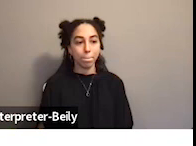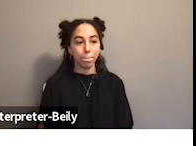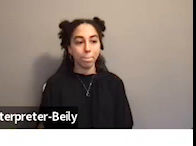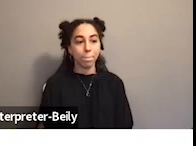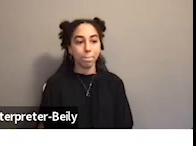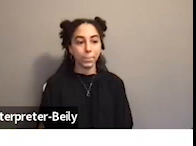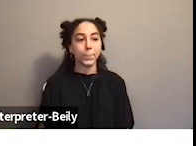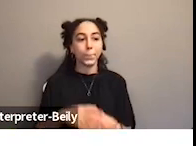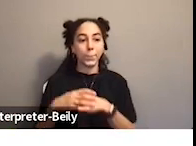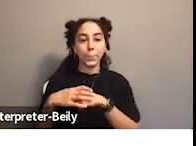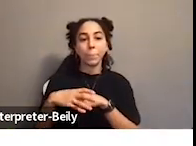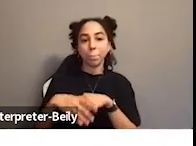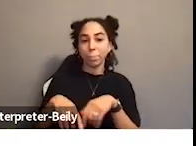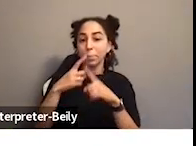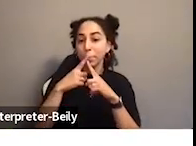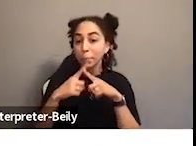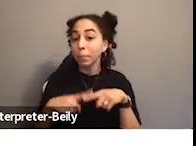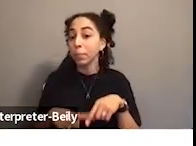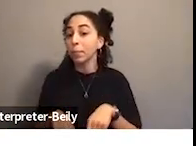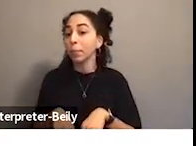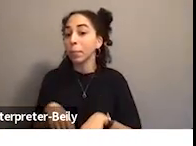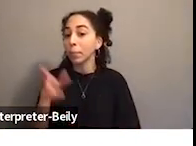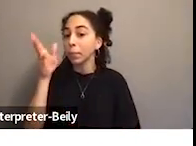Okay, I should be unmuted.